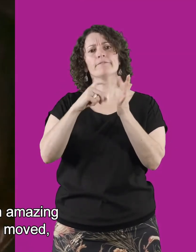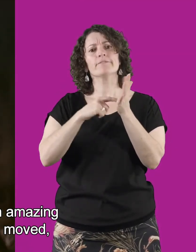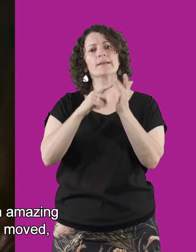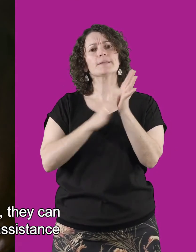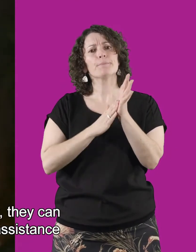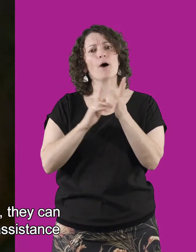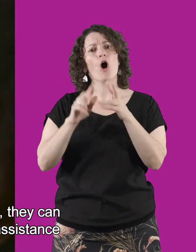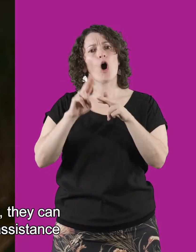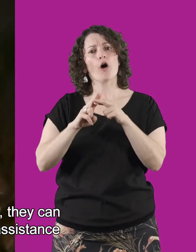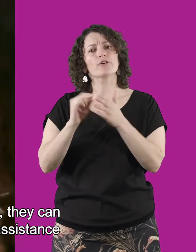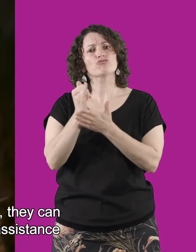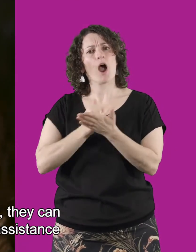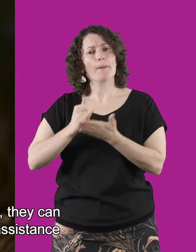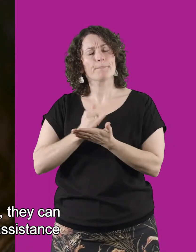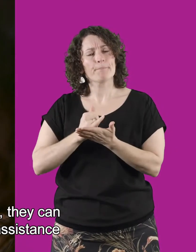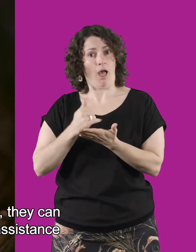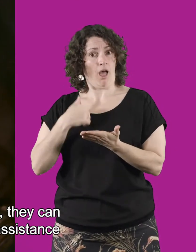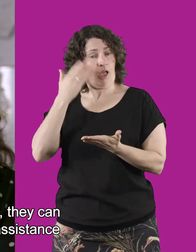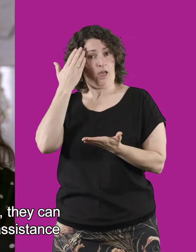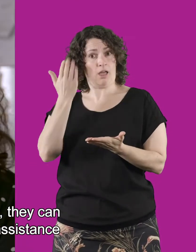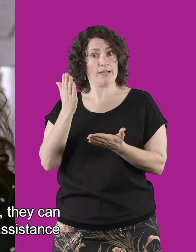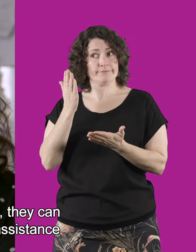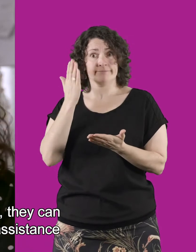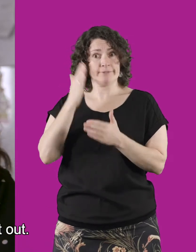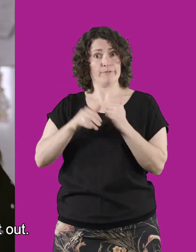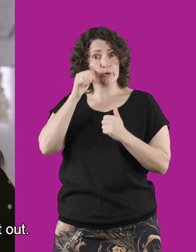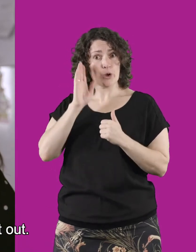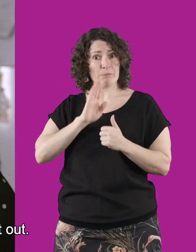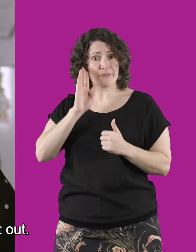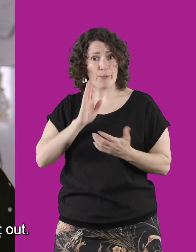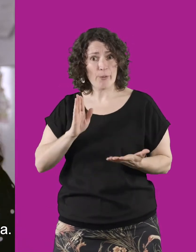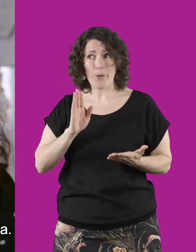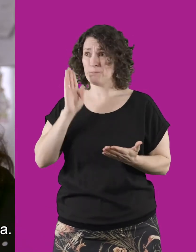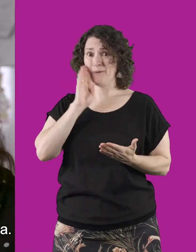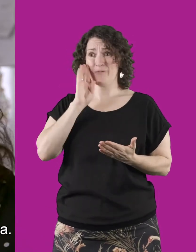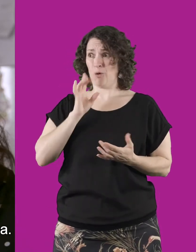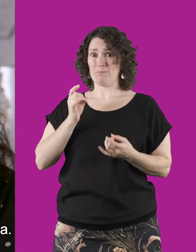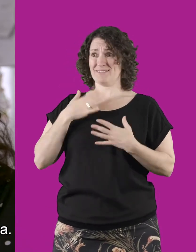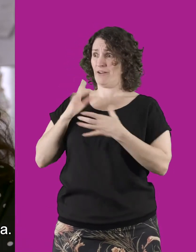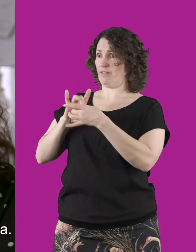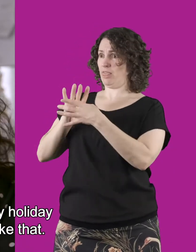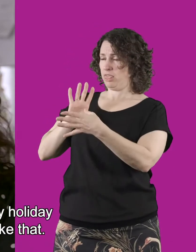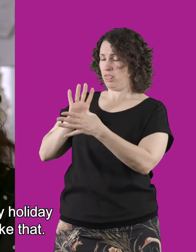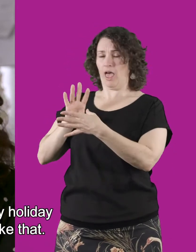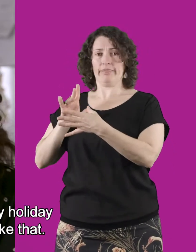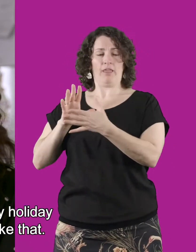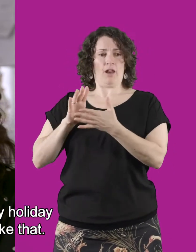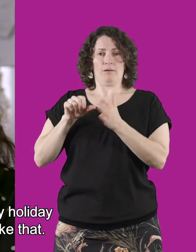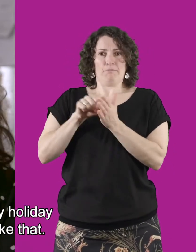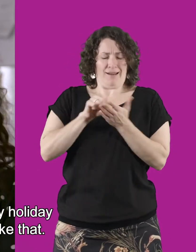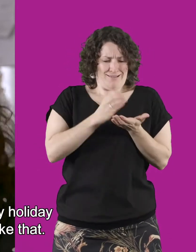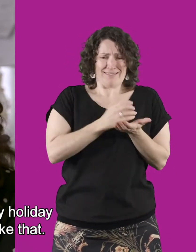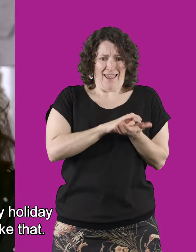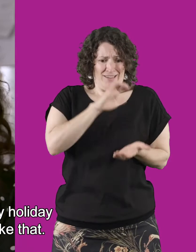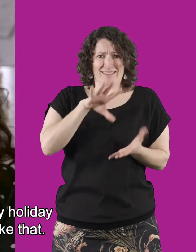me when I moved because, you know, they can offer you financial assistance to help you get out. And so I had no idea. So I, like,